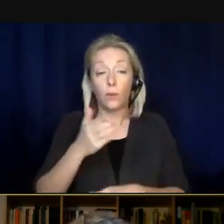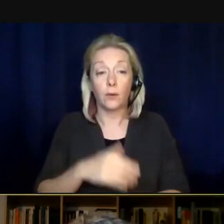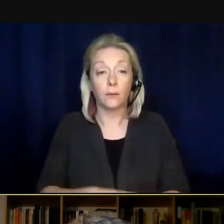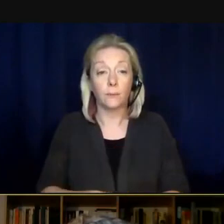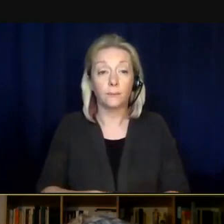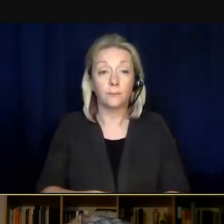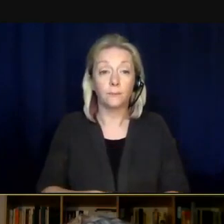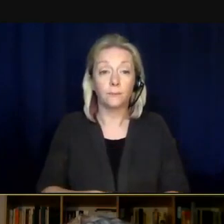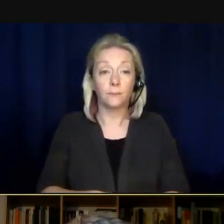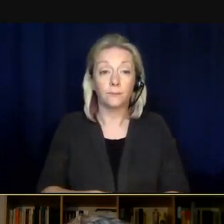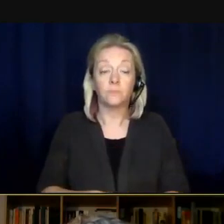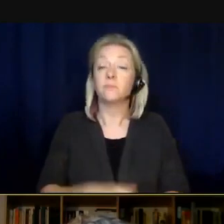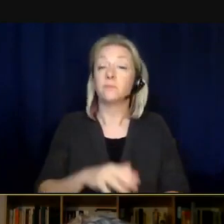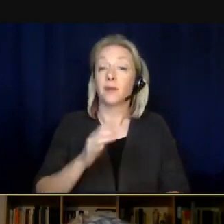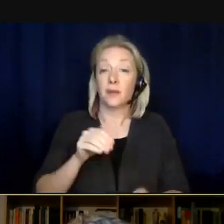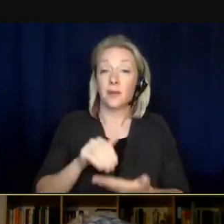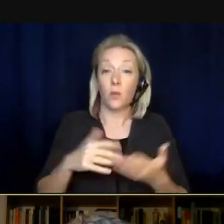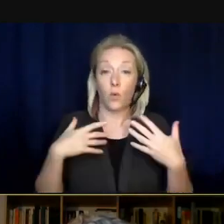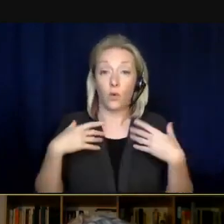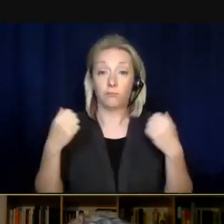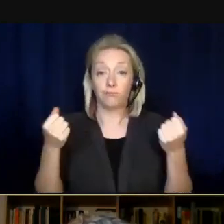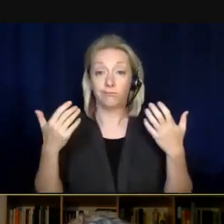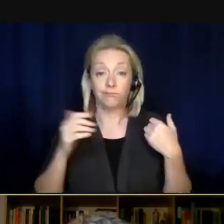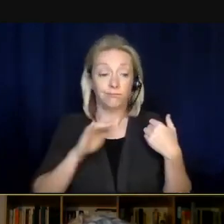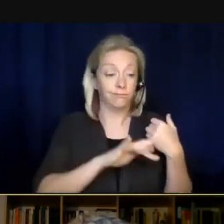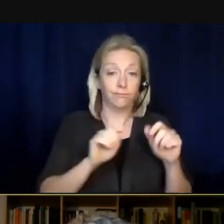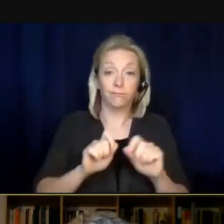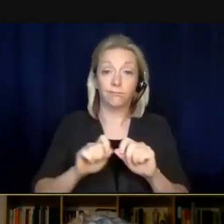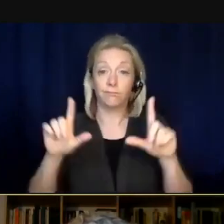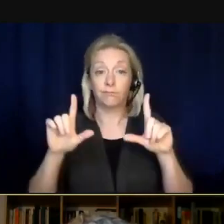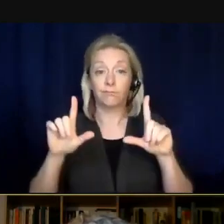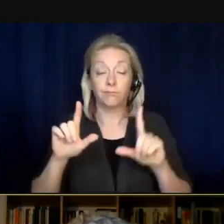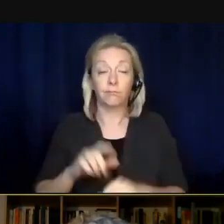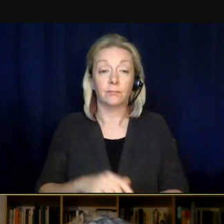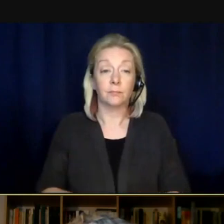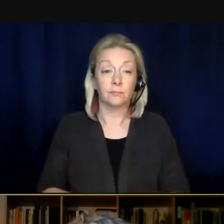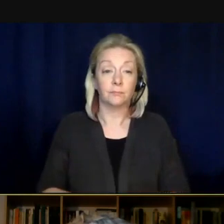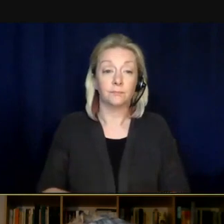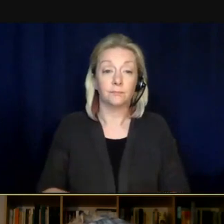that if I want to see the sign language, just pops up here.